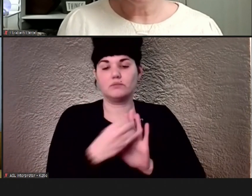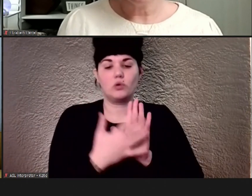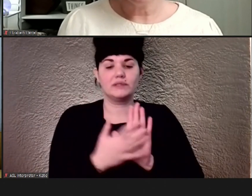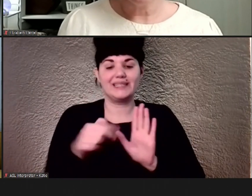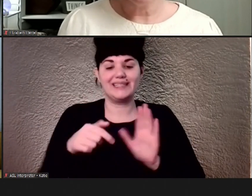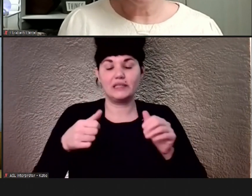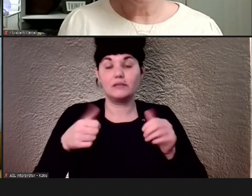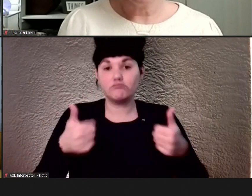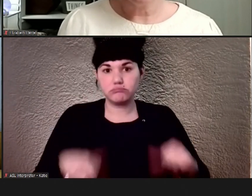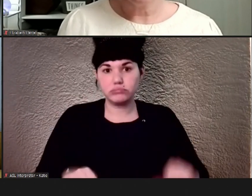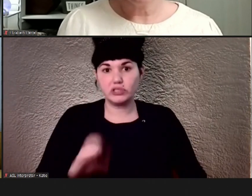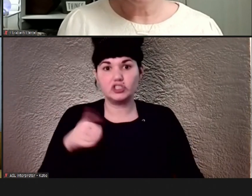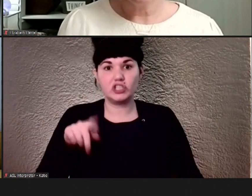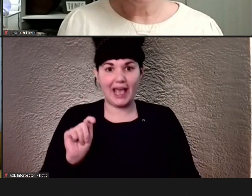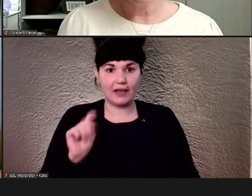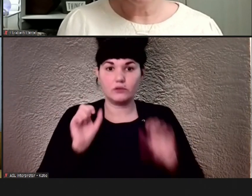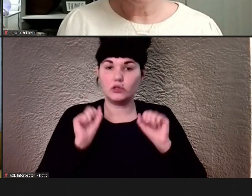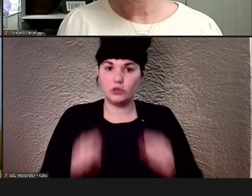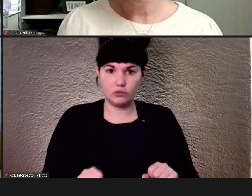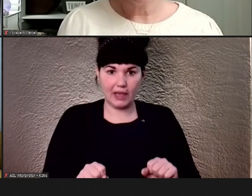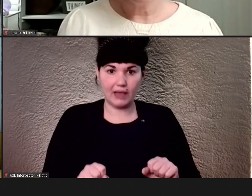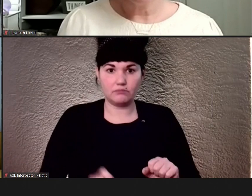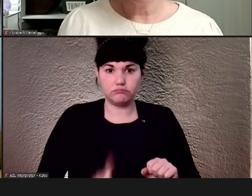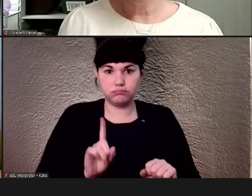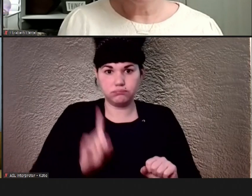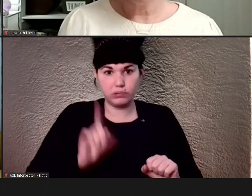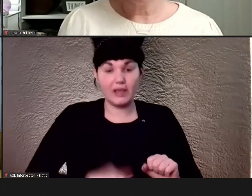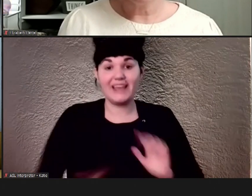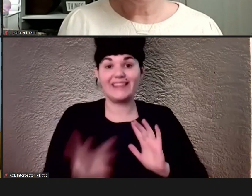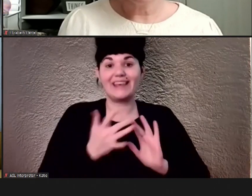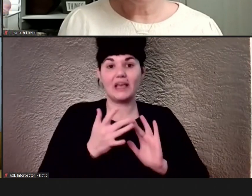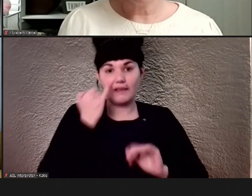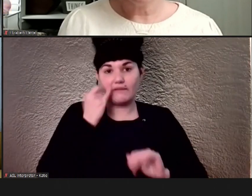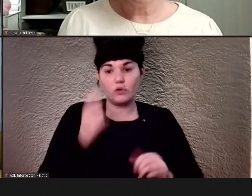please feel free to reach out to me with any follow-up